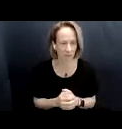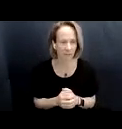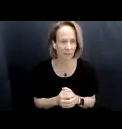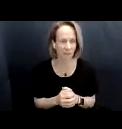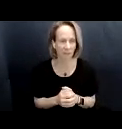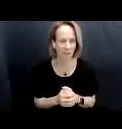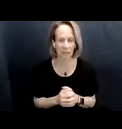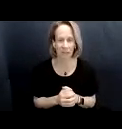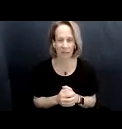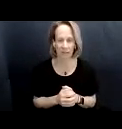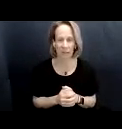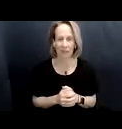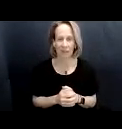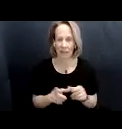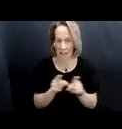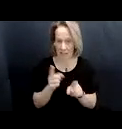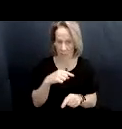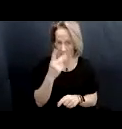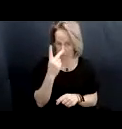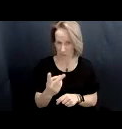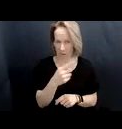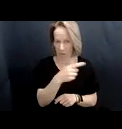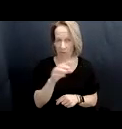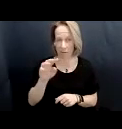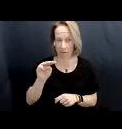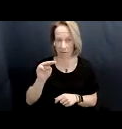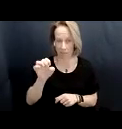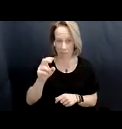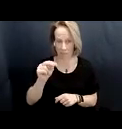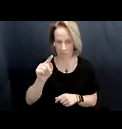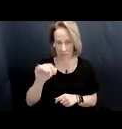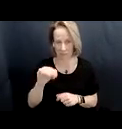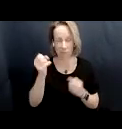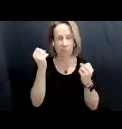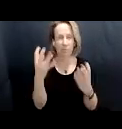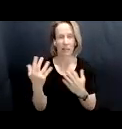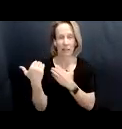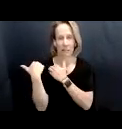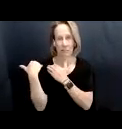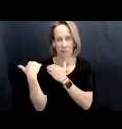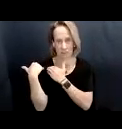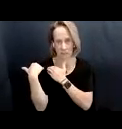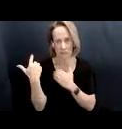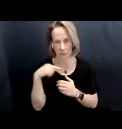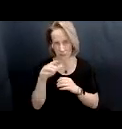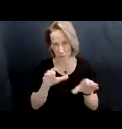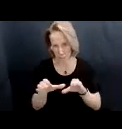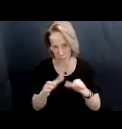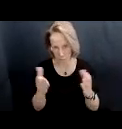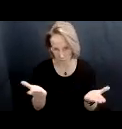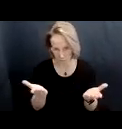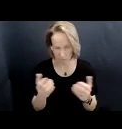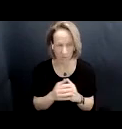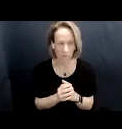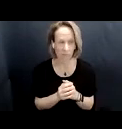As we kind of saw in the Menti, there's a lot of responsibilities and things that we do here as advocates. And so I think,